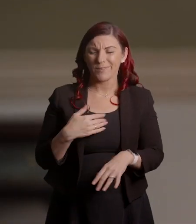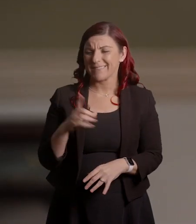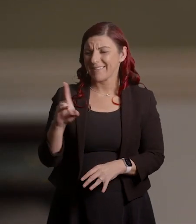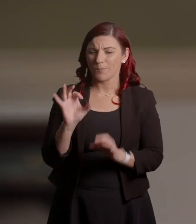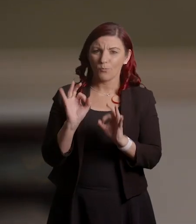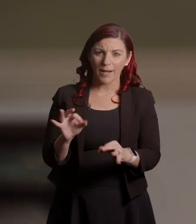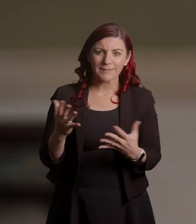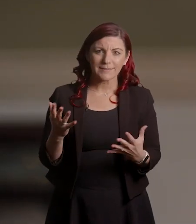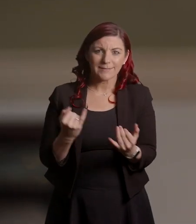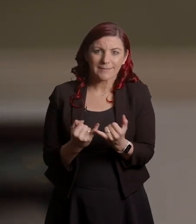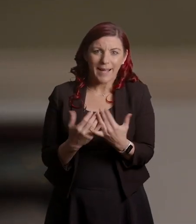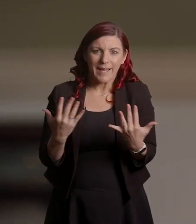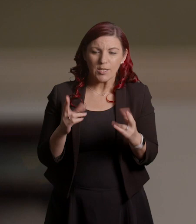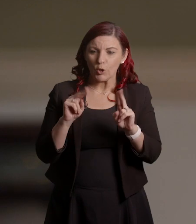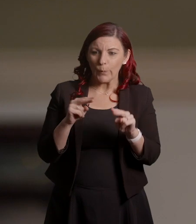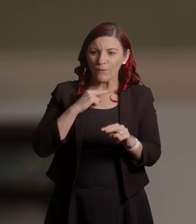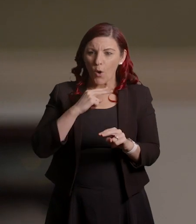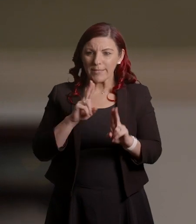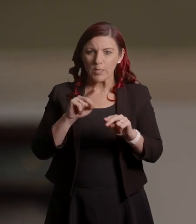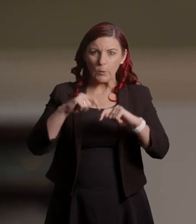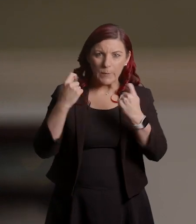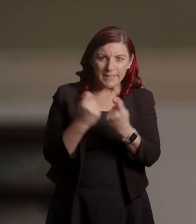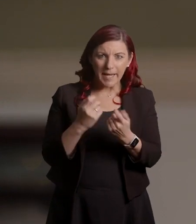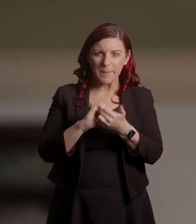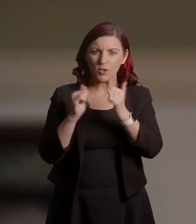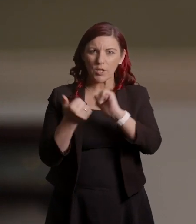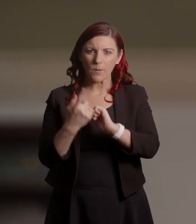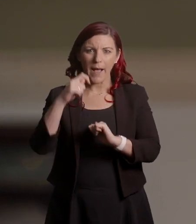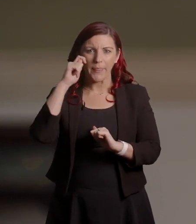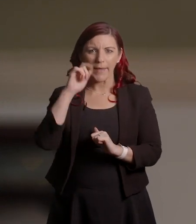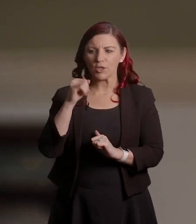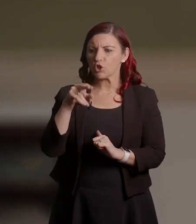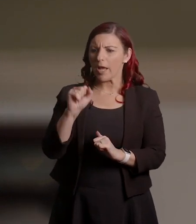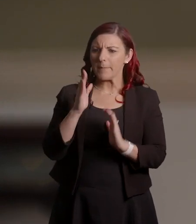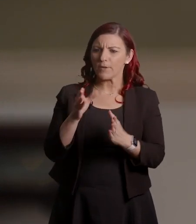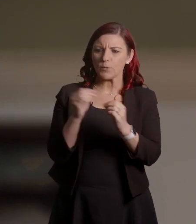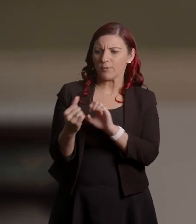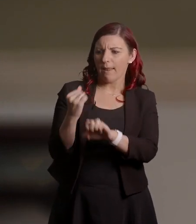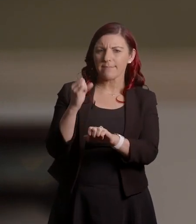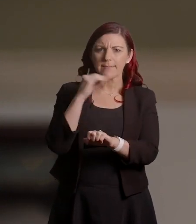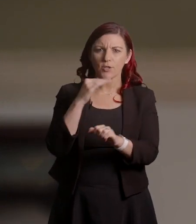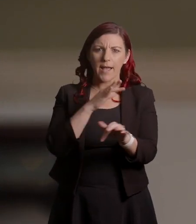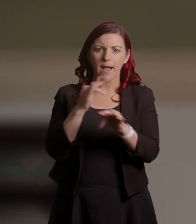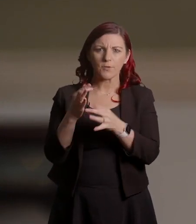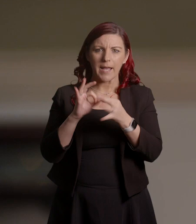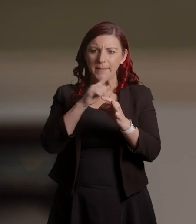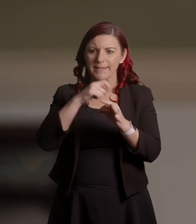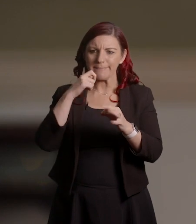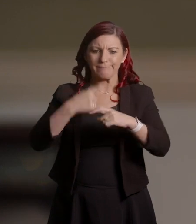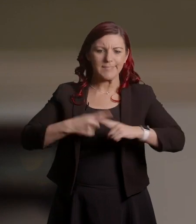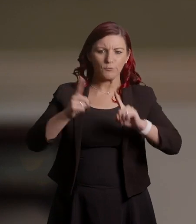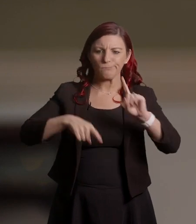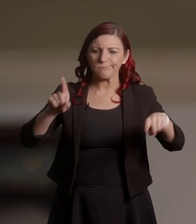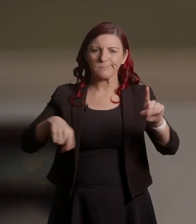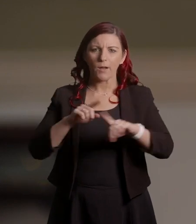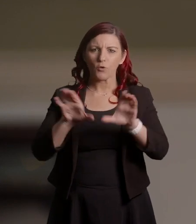Dessie's been brilliant. It's a new voice, it's a new team. It's just change. I think James talked about it after the game. It's just a different dynamic for the group.